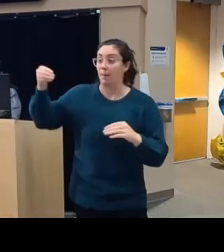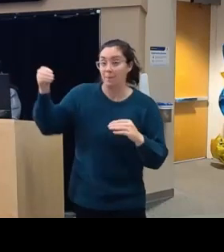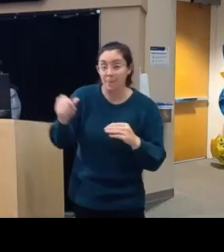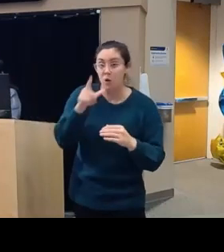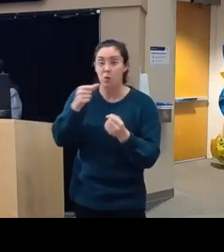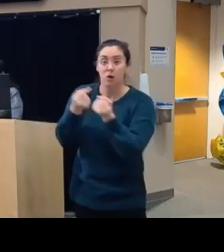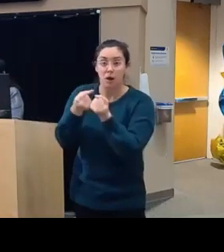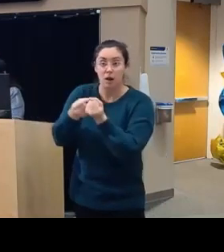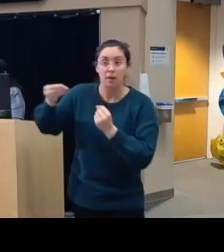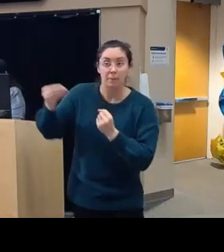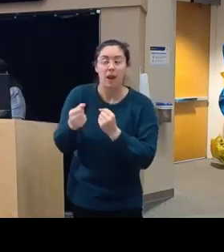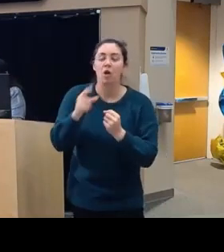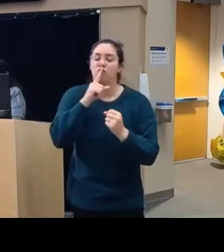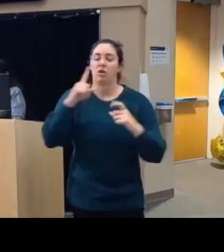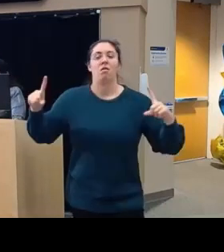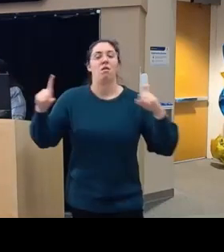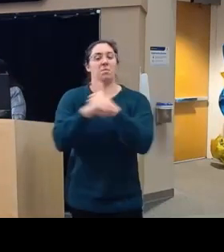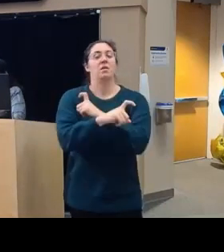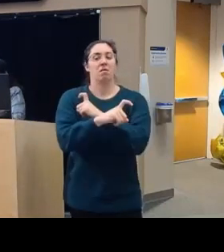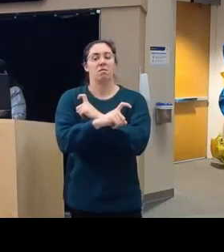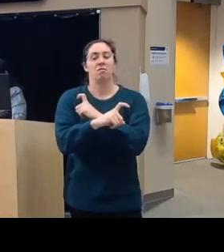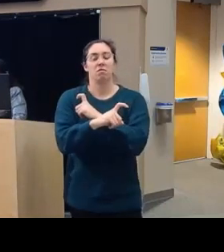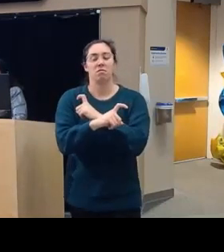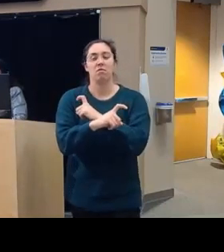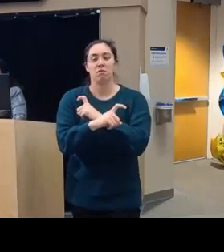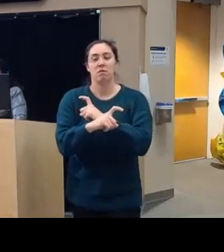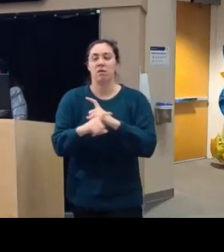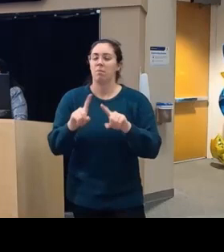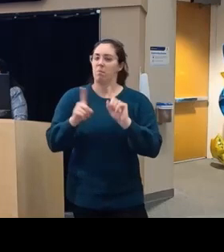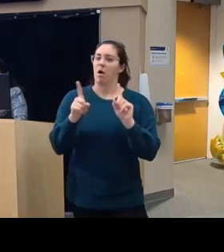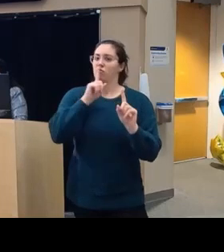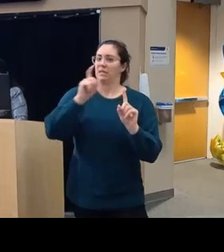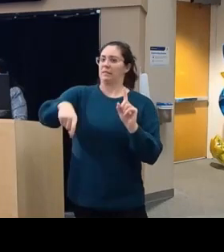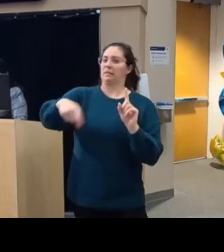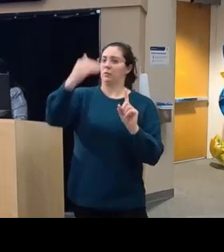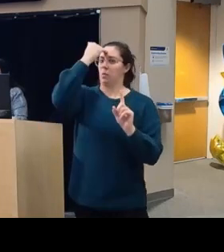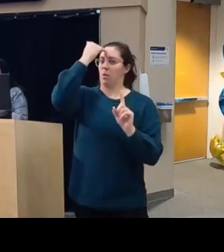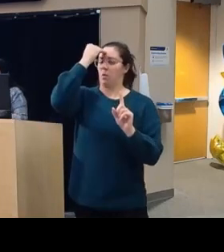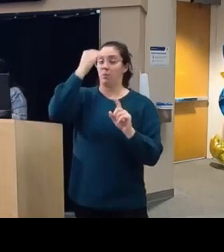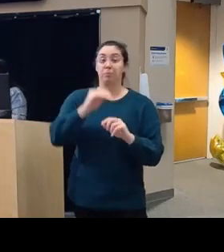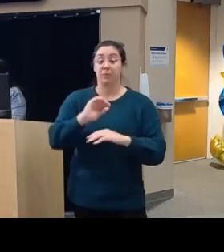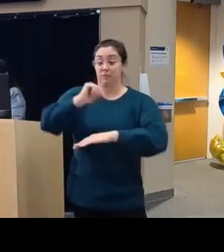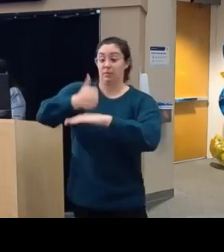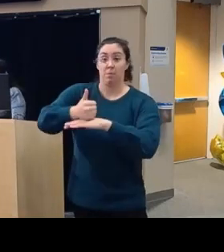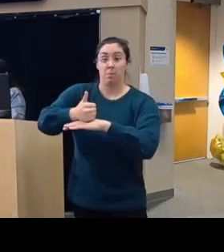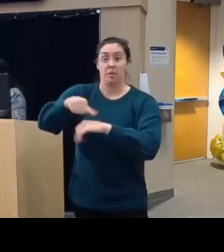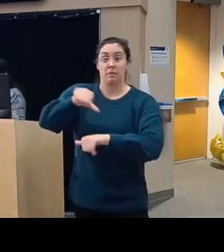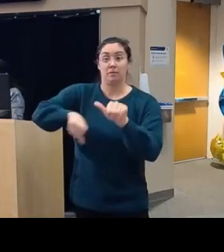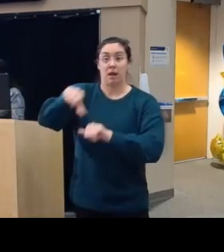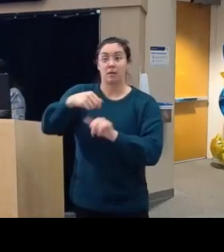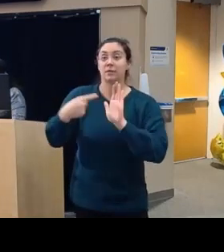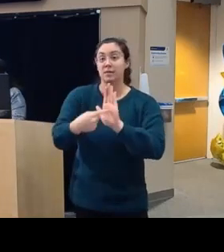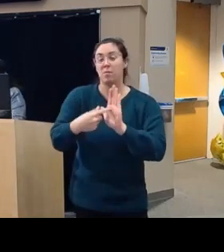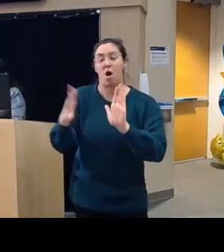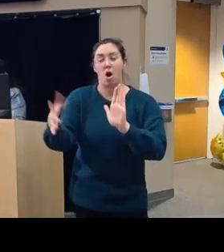payer. It's very complicated, but very much needed. And that implementation science, an example